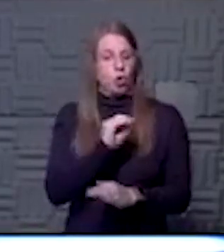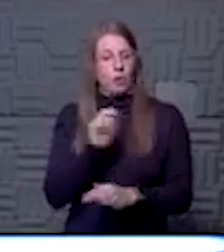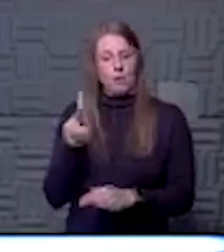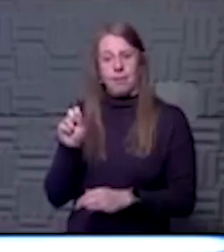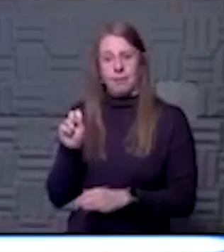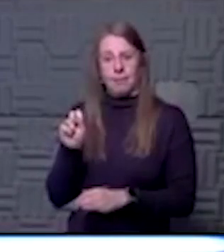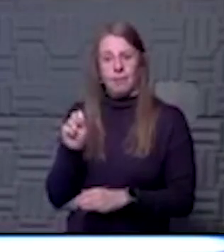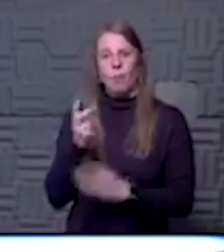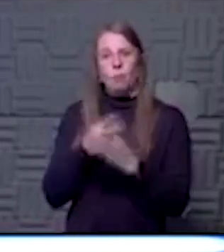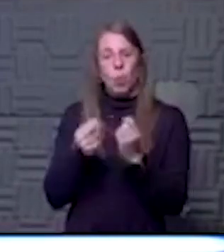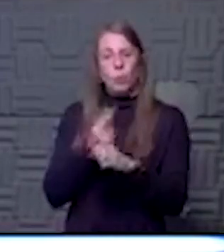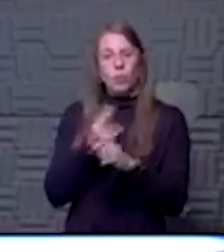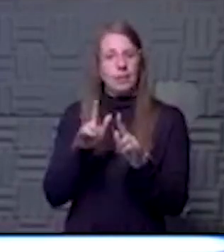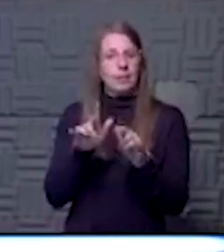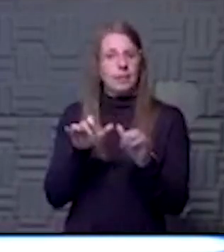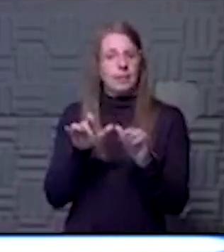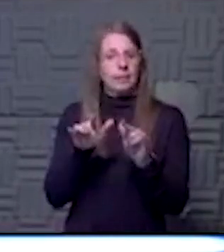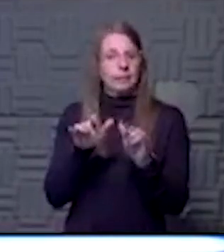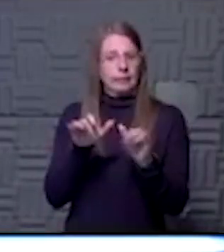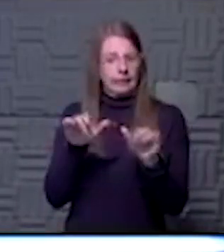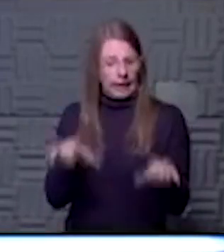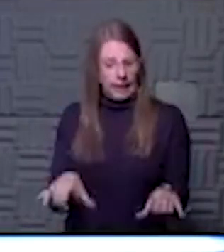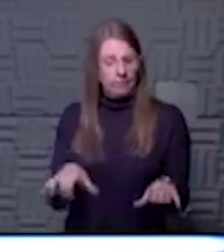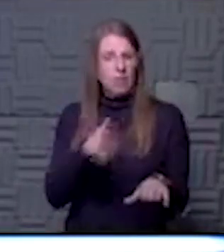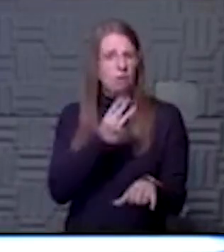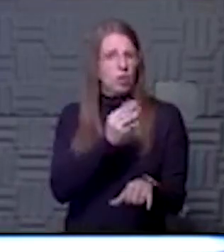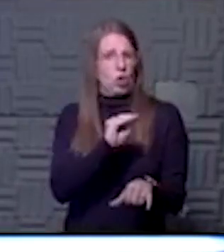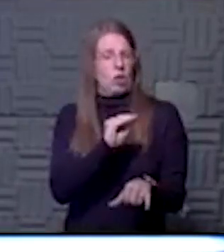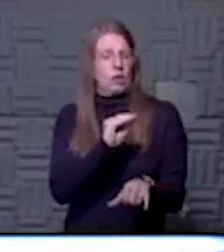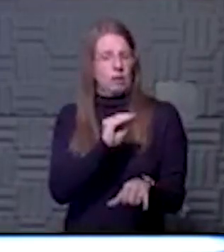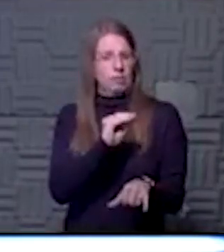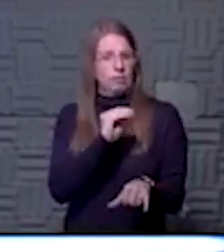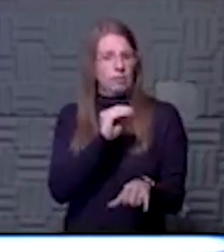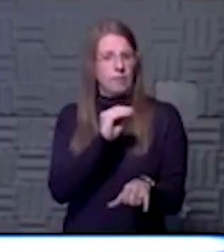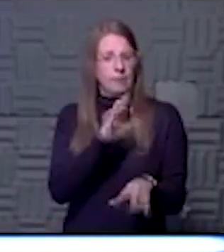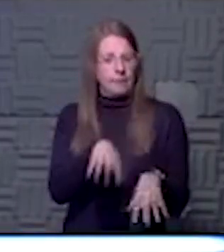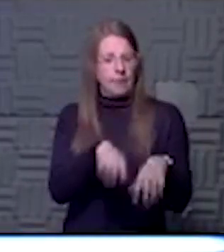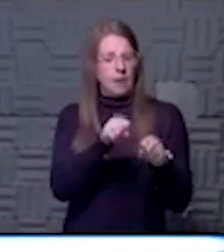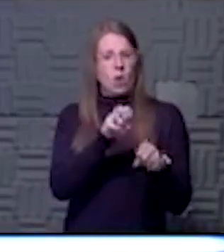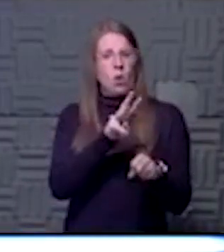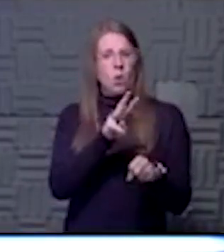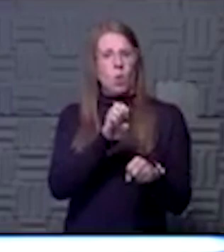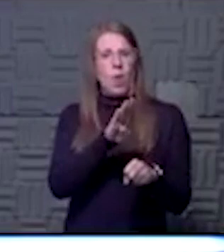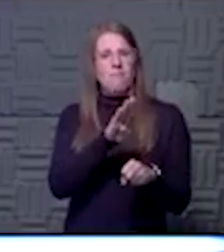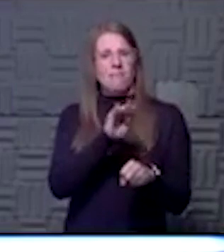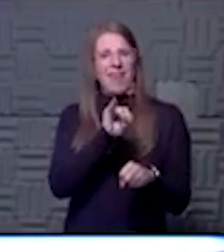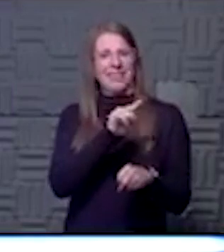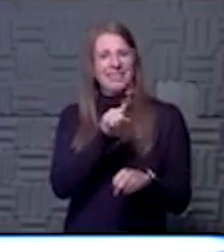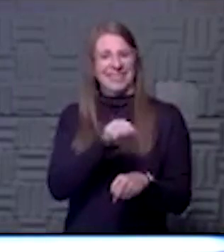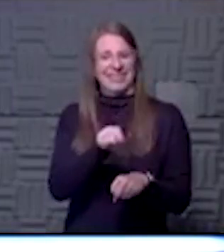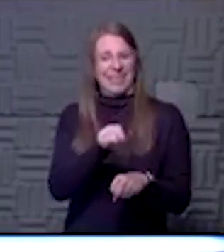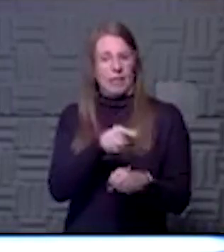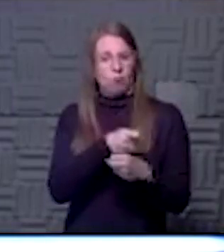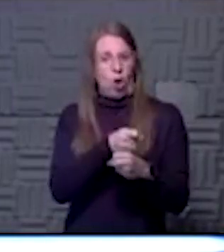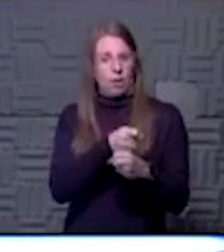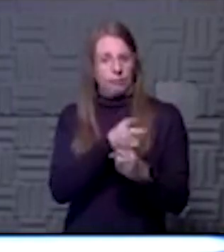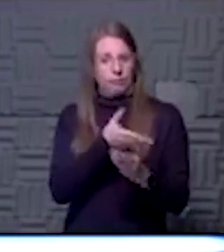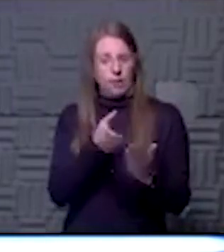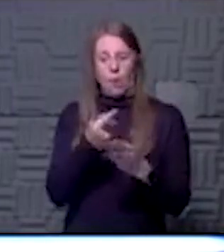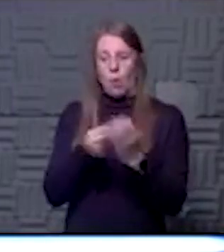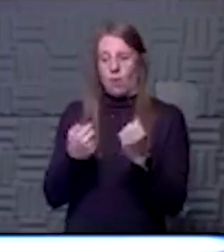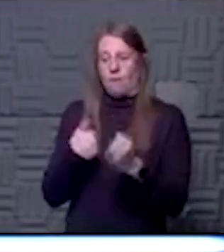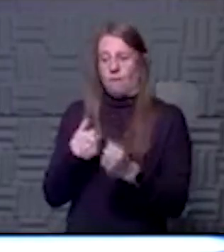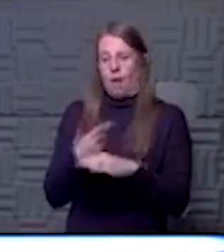Kansas actually both use the same. Missouri has just moved into a WebIZ product. So both of us use